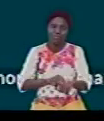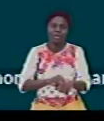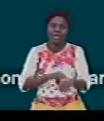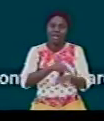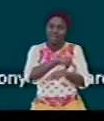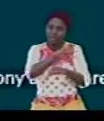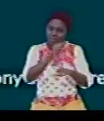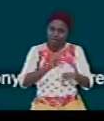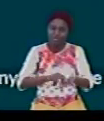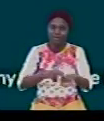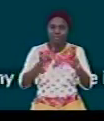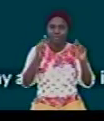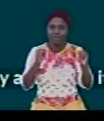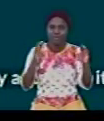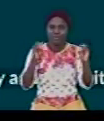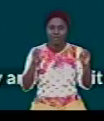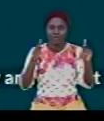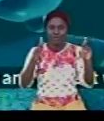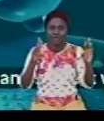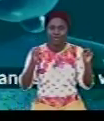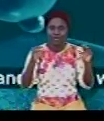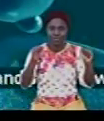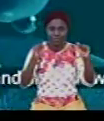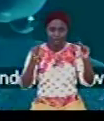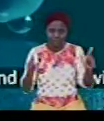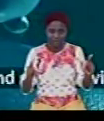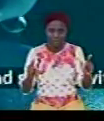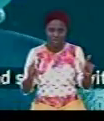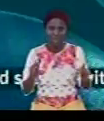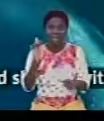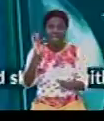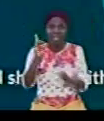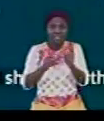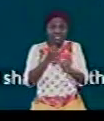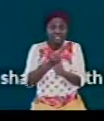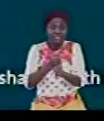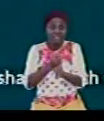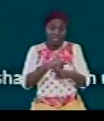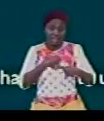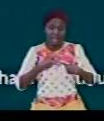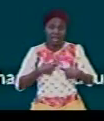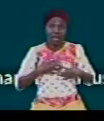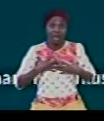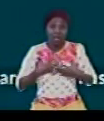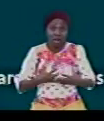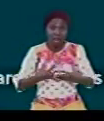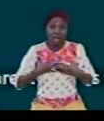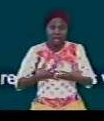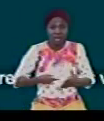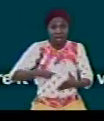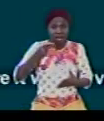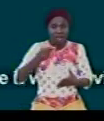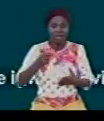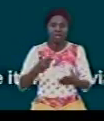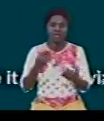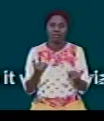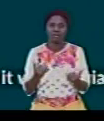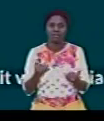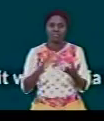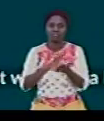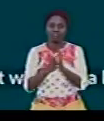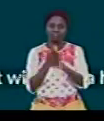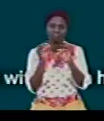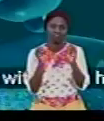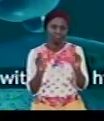Normal. 8 years hypertension gone by the power of God. We now take you to the social